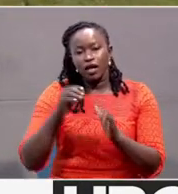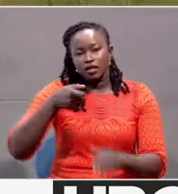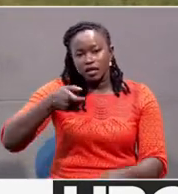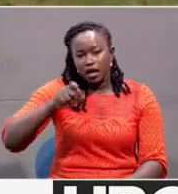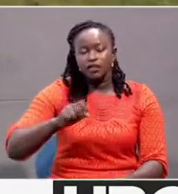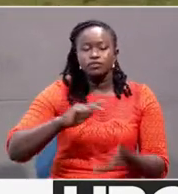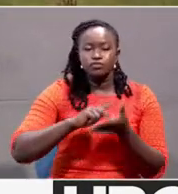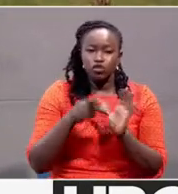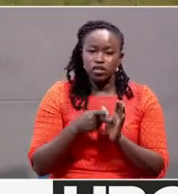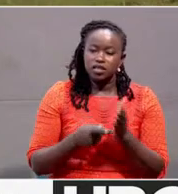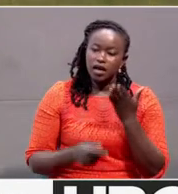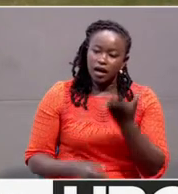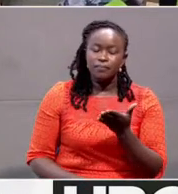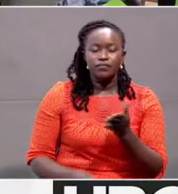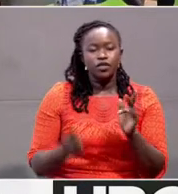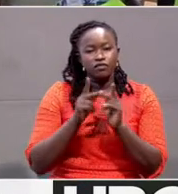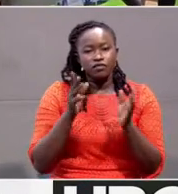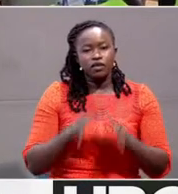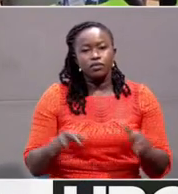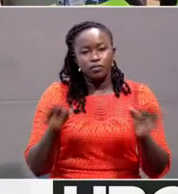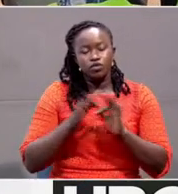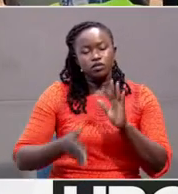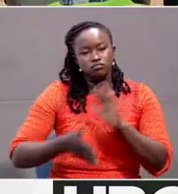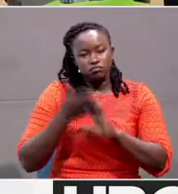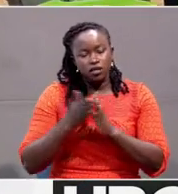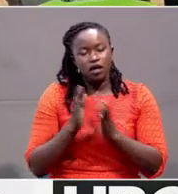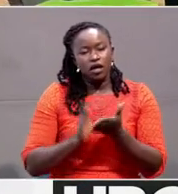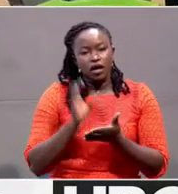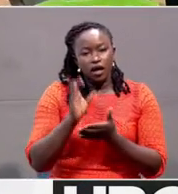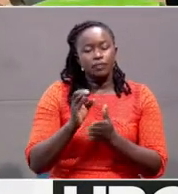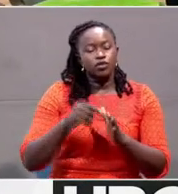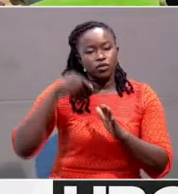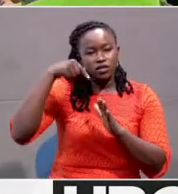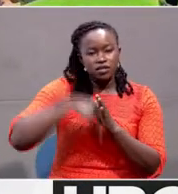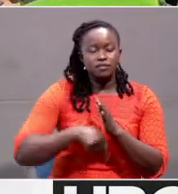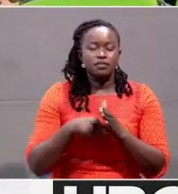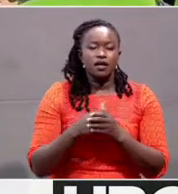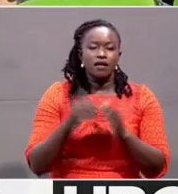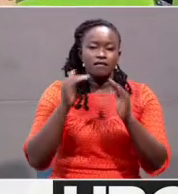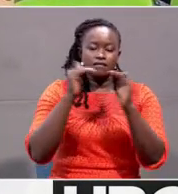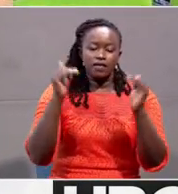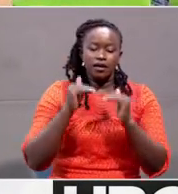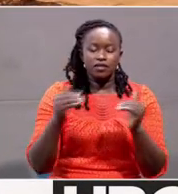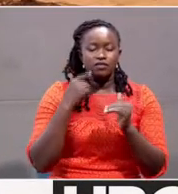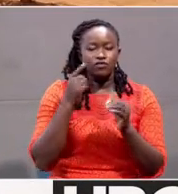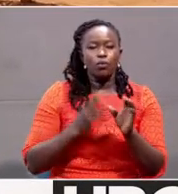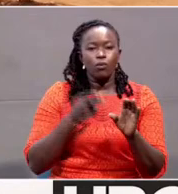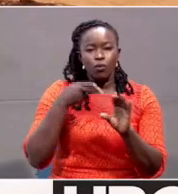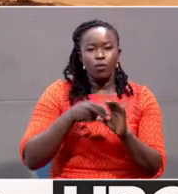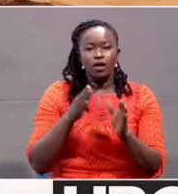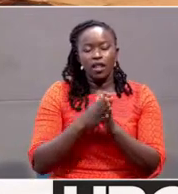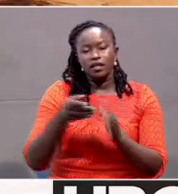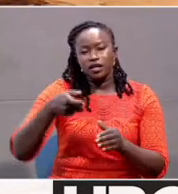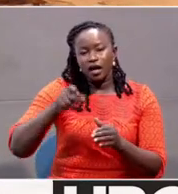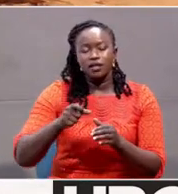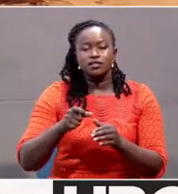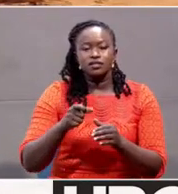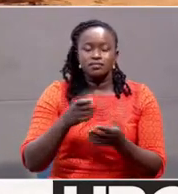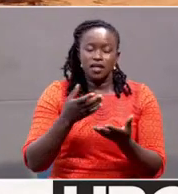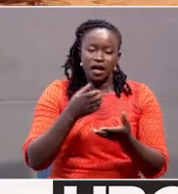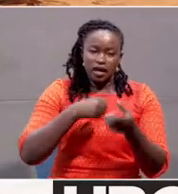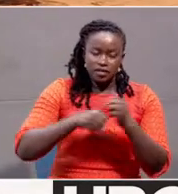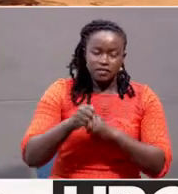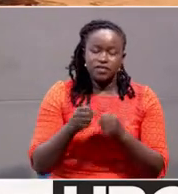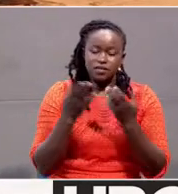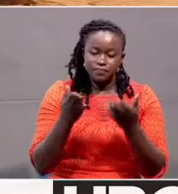and projects is vital in expediting the capital-intensive downstream phase of oil and gas activities. They have come